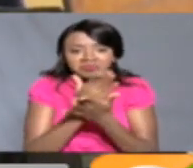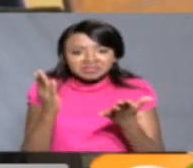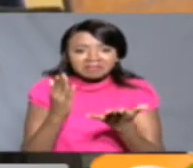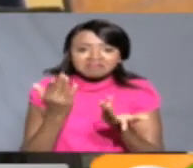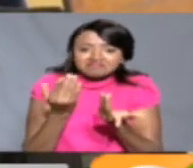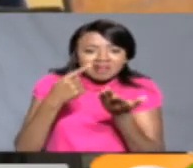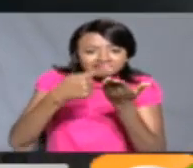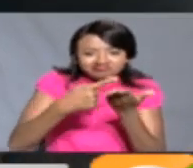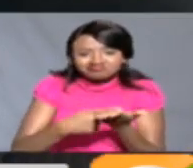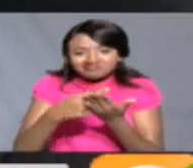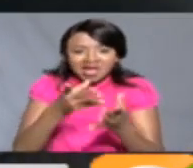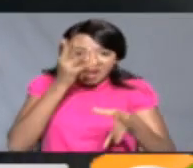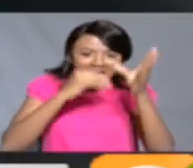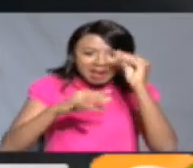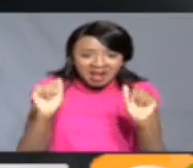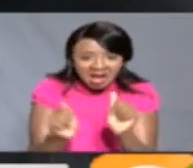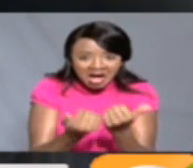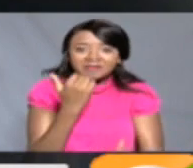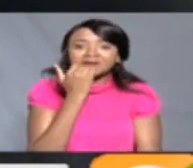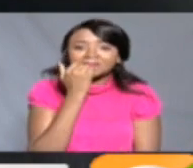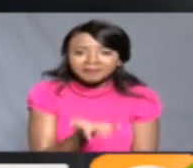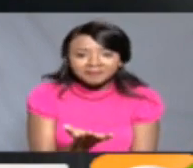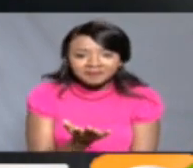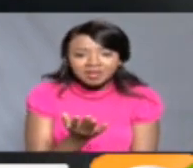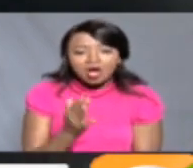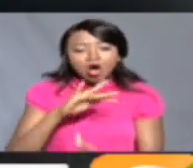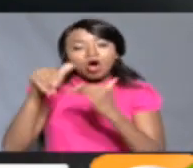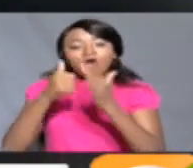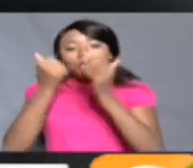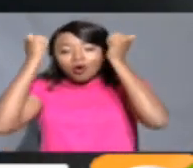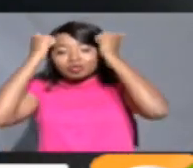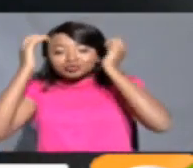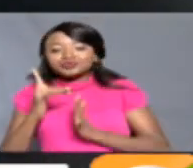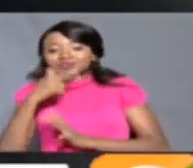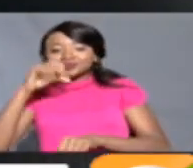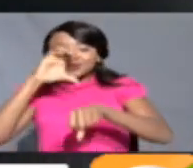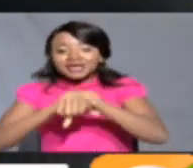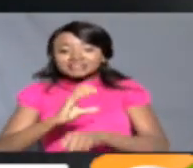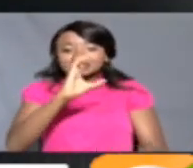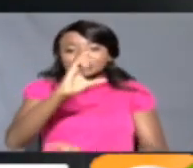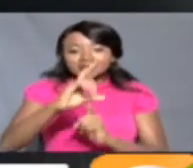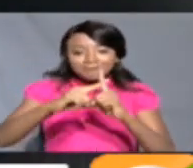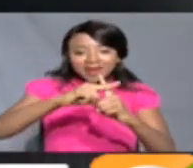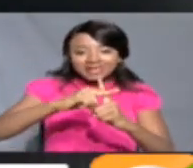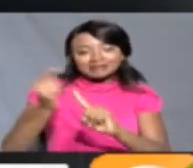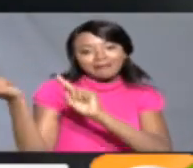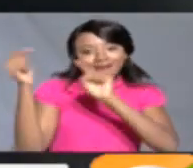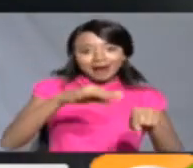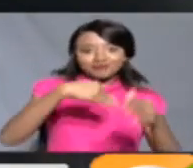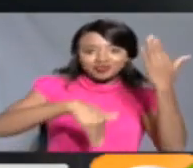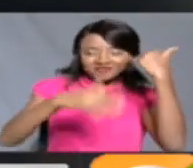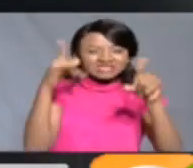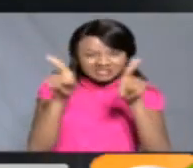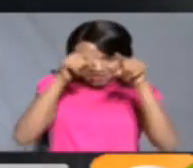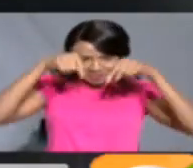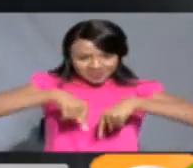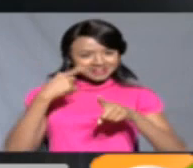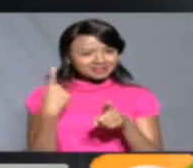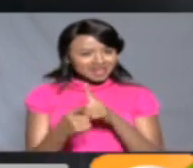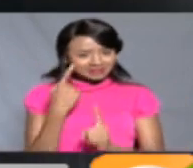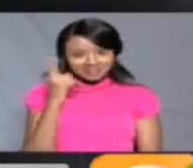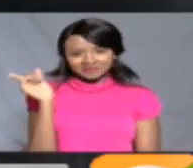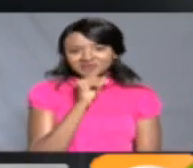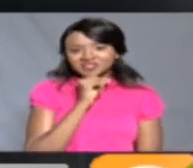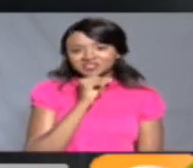lectures half-heartedly. Everybody who has a C+ is coming to university. The same situation is going to happen this year.